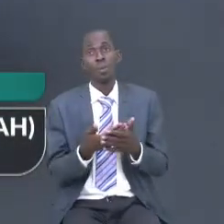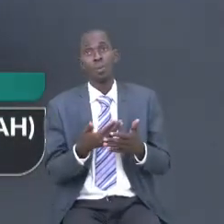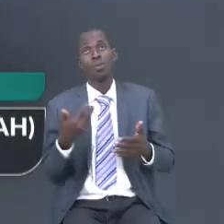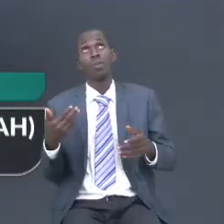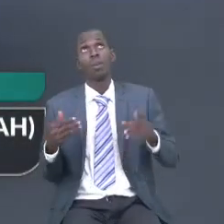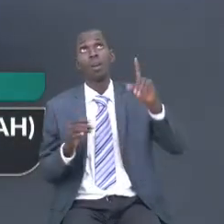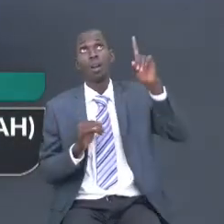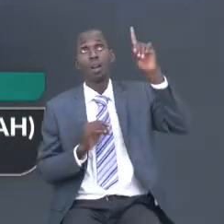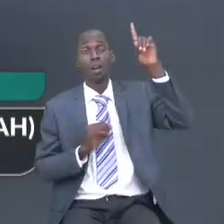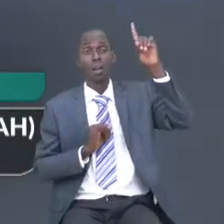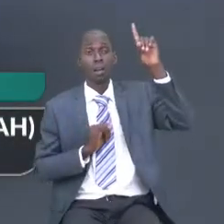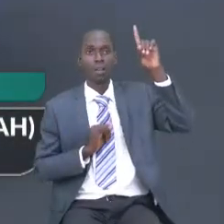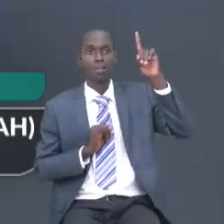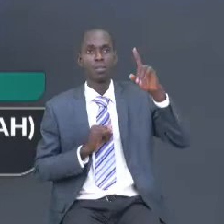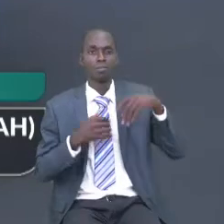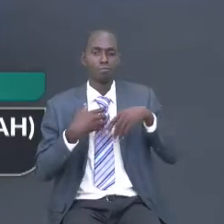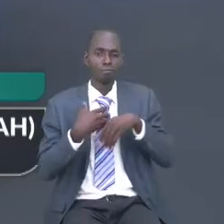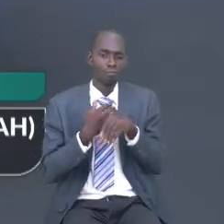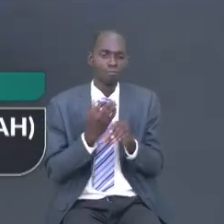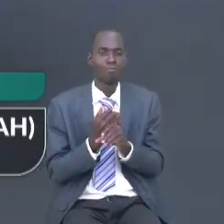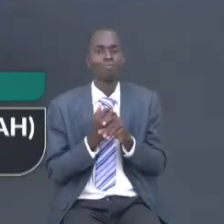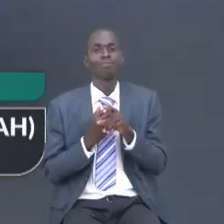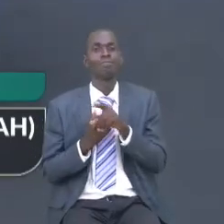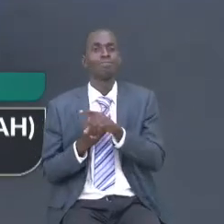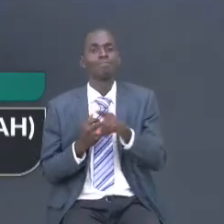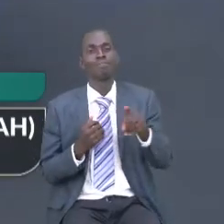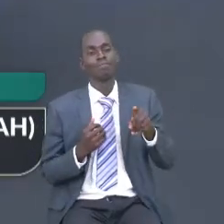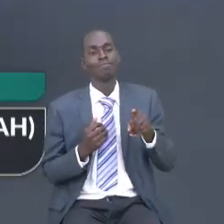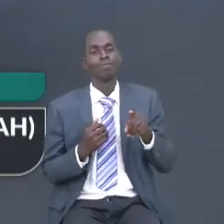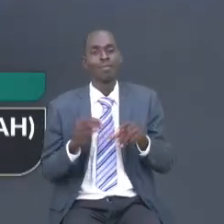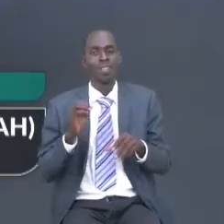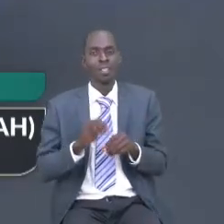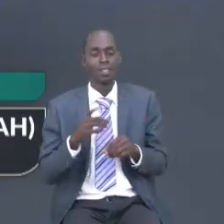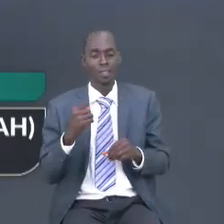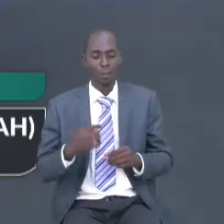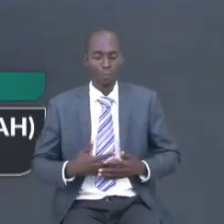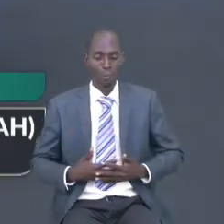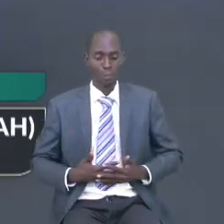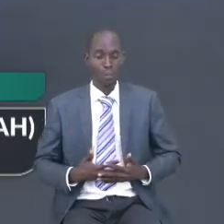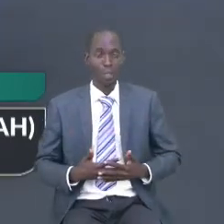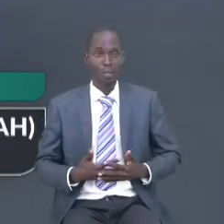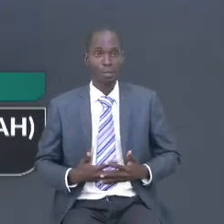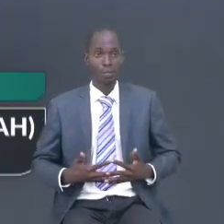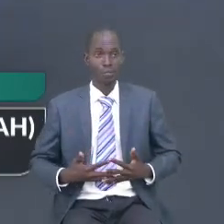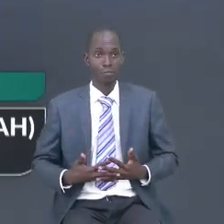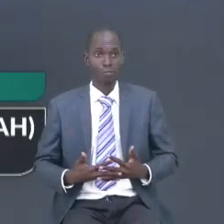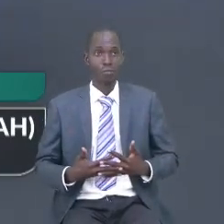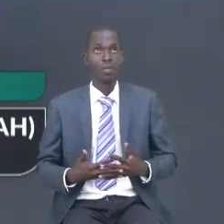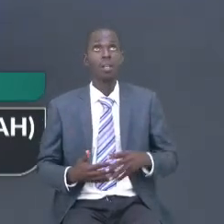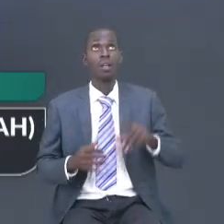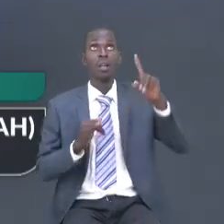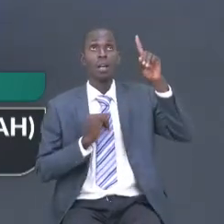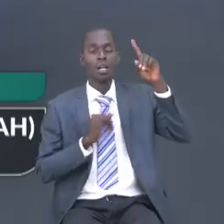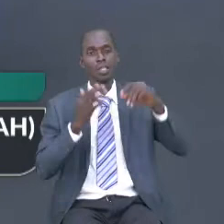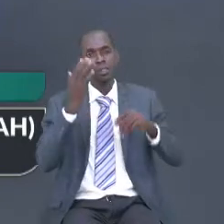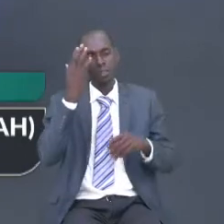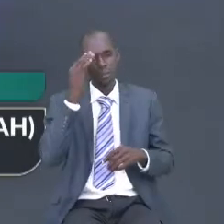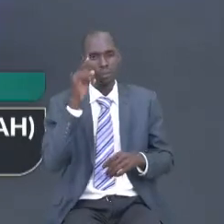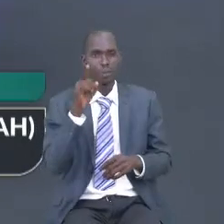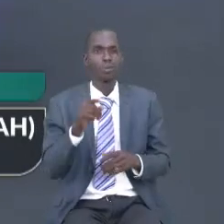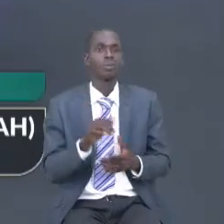before I formed thee in the belly, I knew thee.